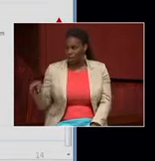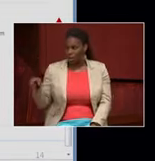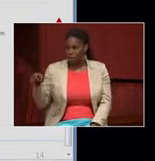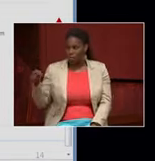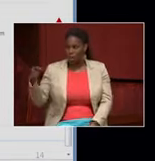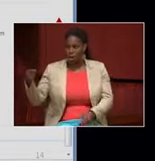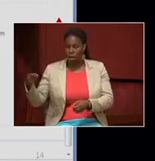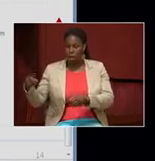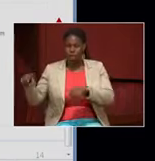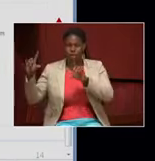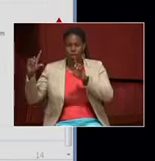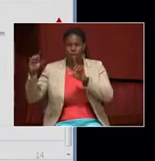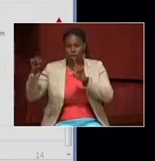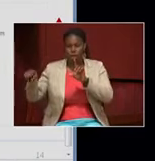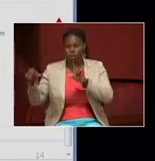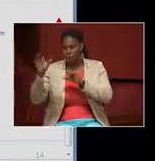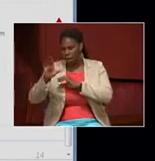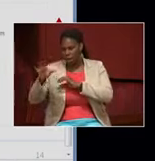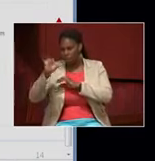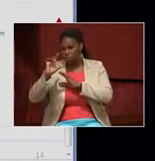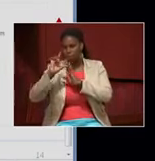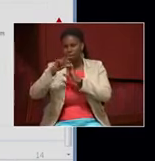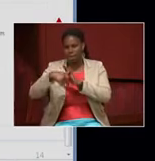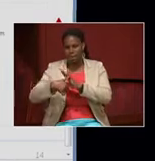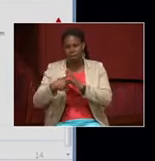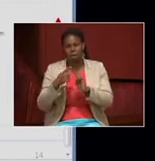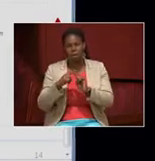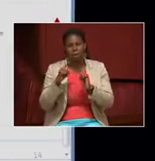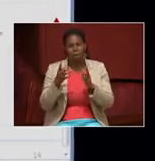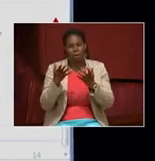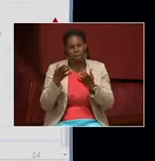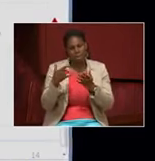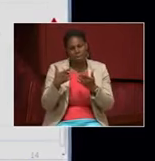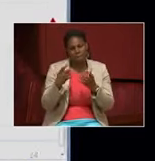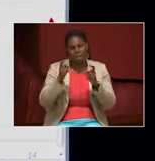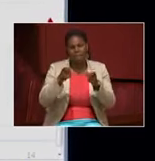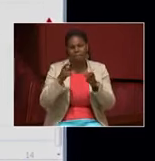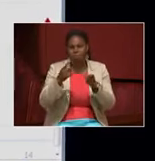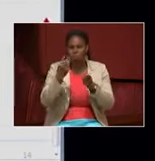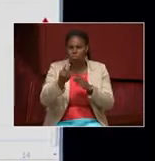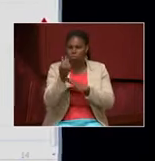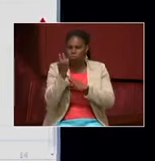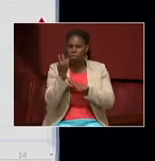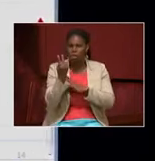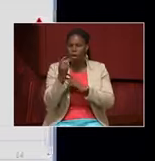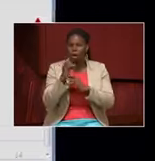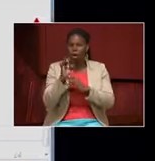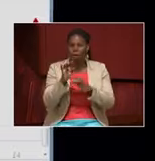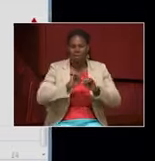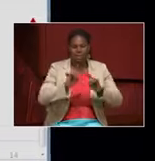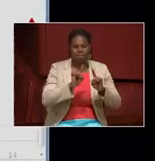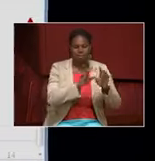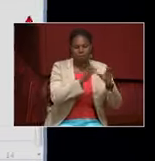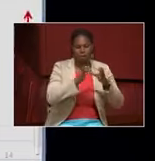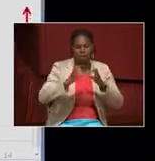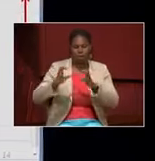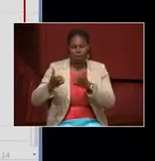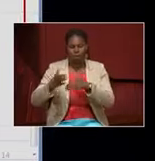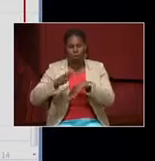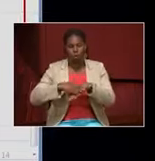that you can explore later on, but I wanted just to give you a feeling for the clusters that are featured within the